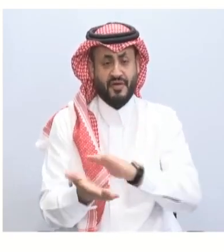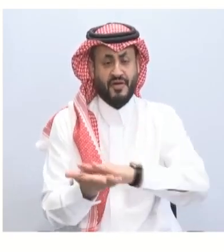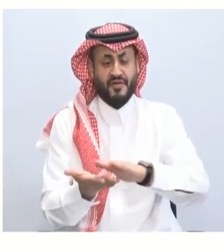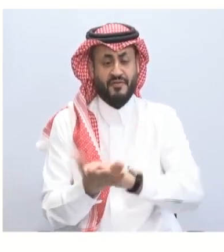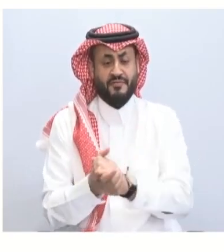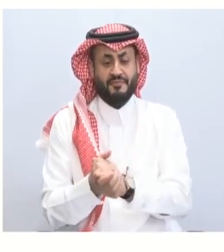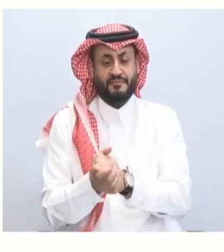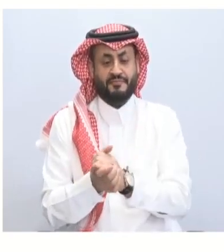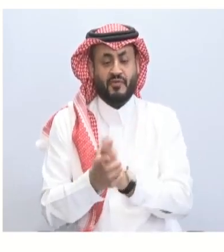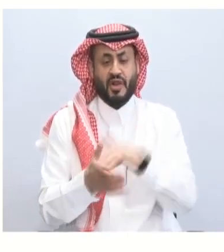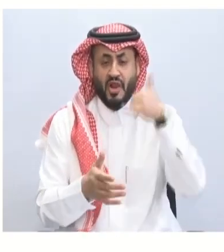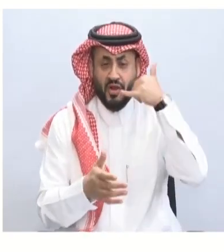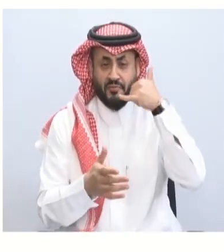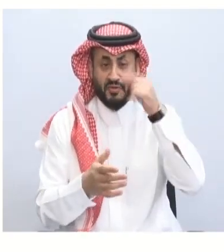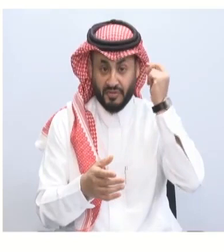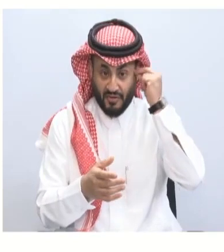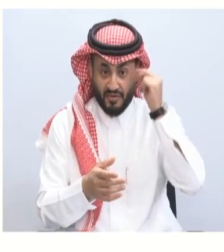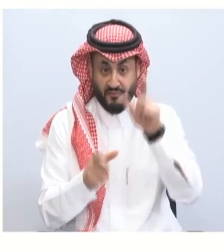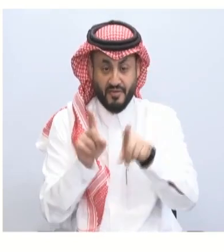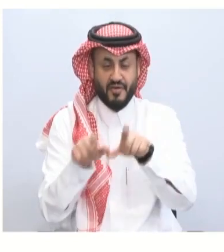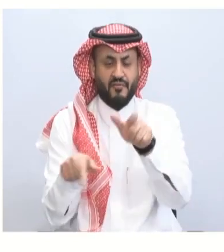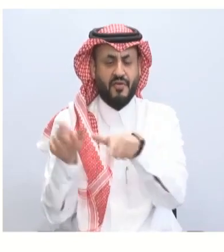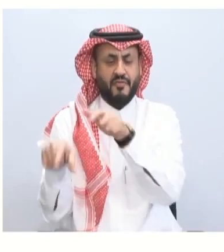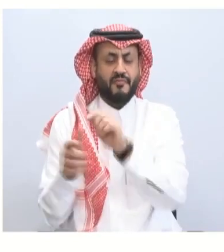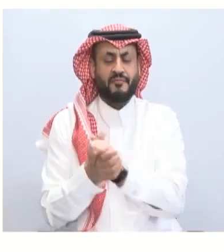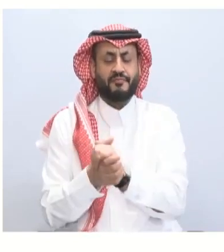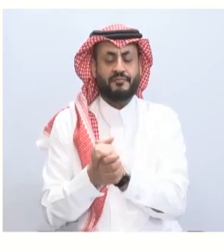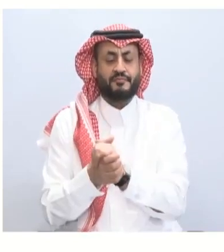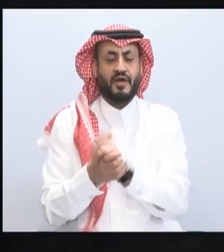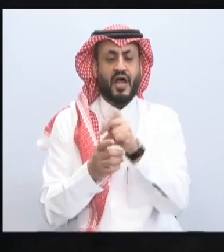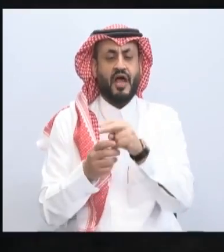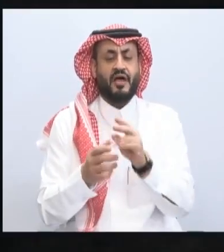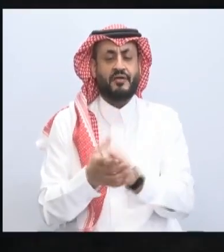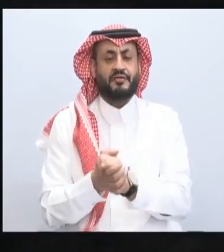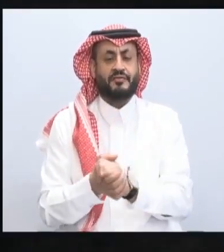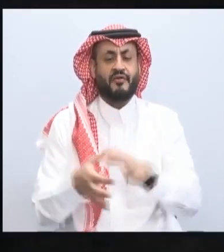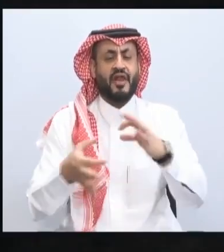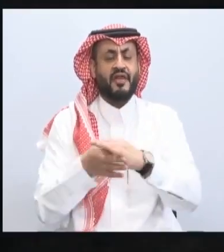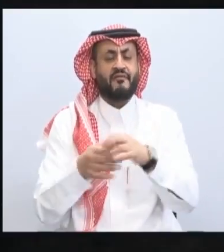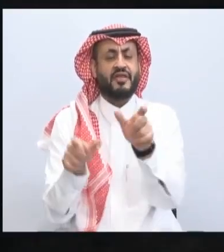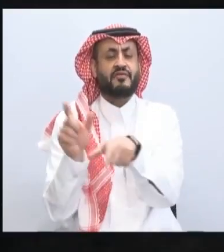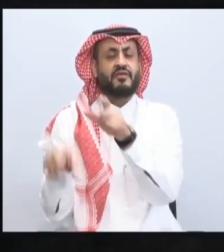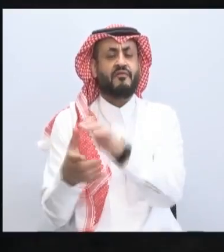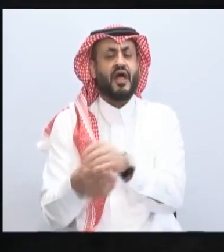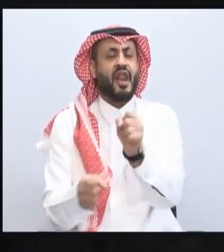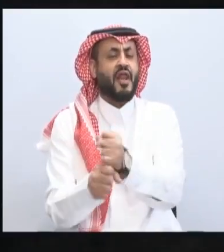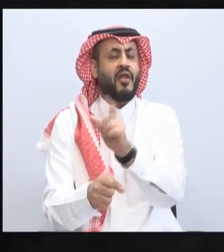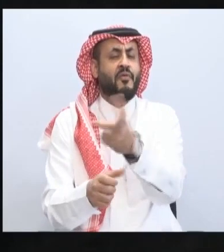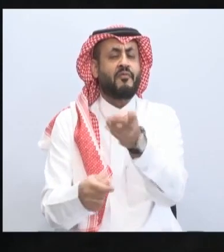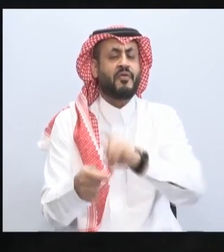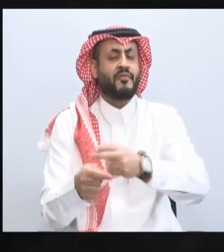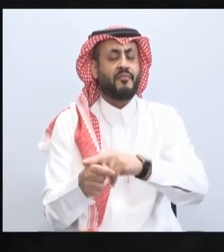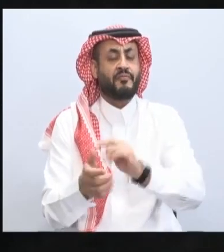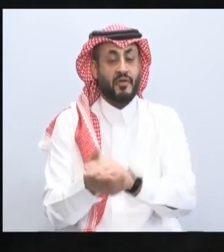you know? So when you want to reach someone out, what do you usually do? Do you